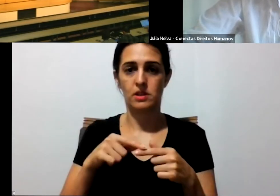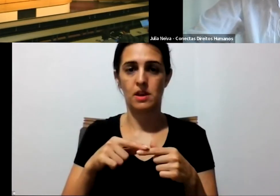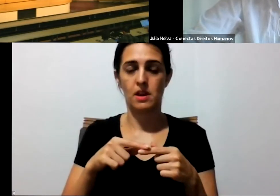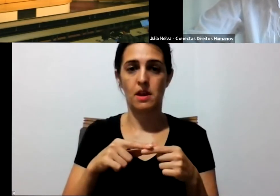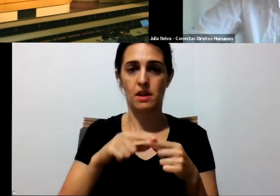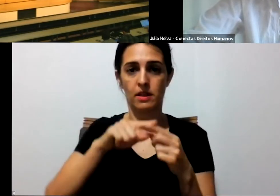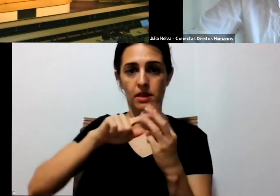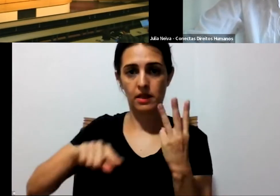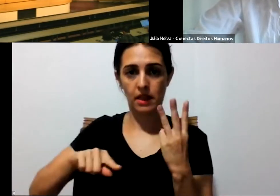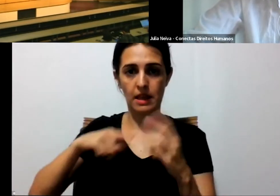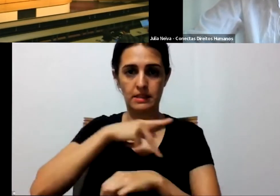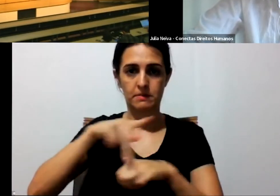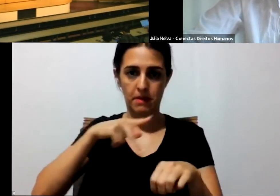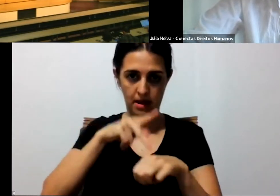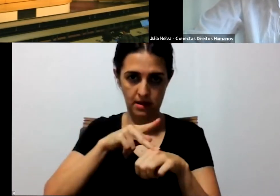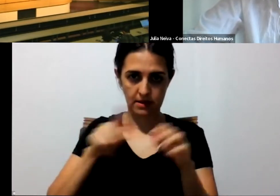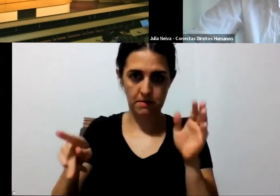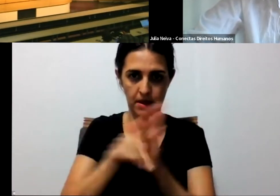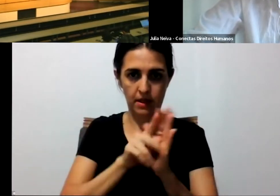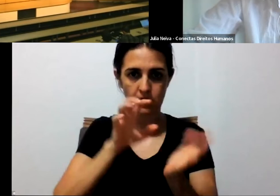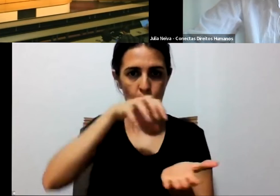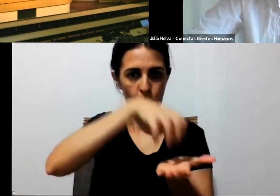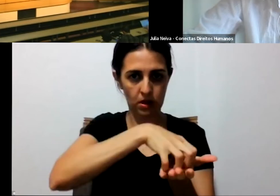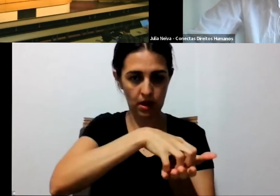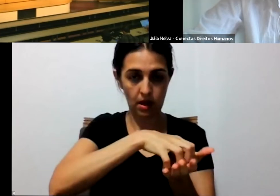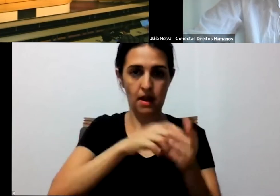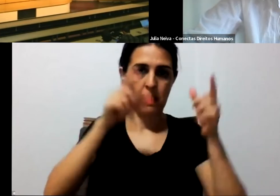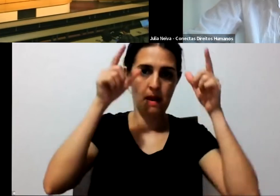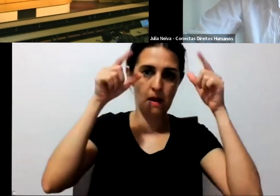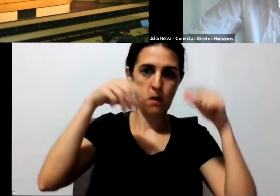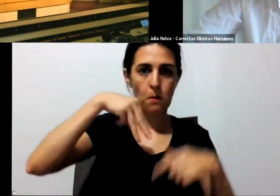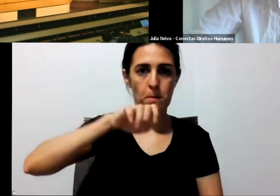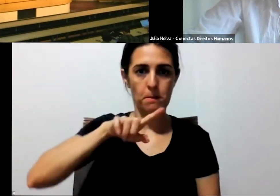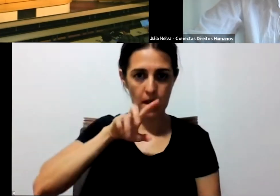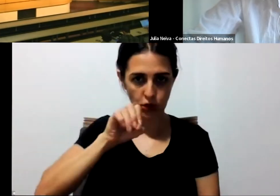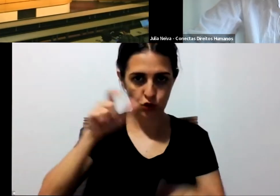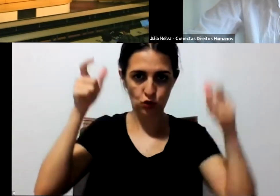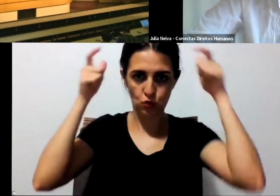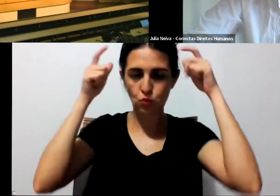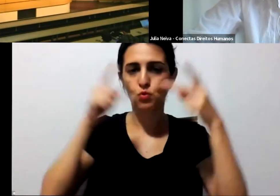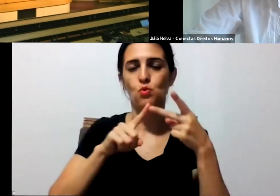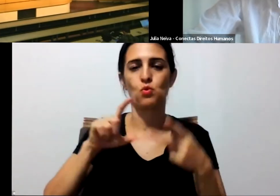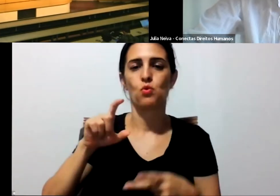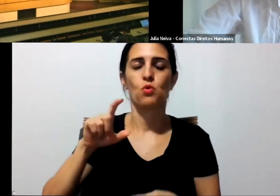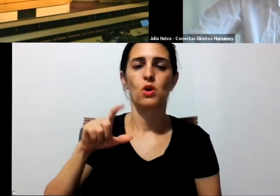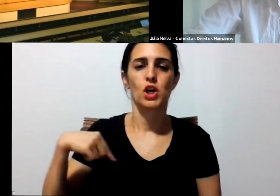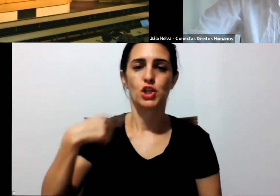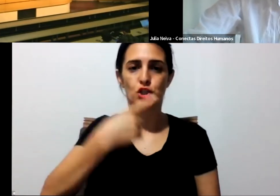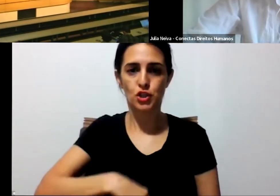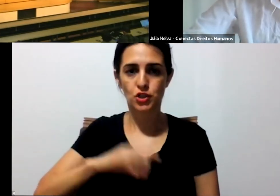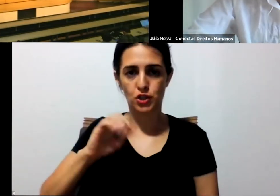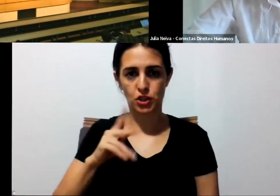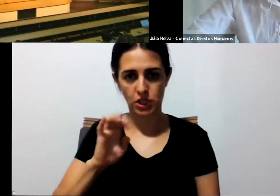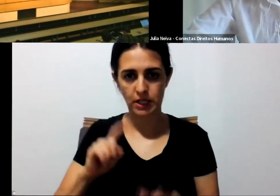certain criteria to help developing countries. And Mexico, Brazil, we